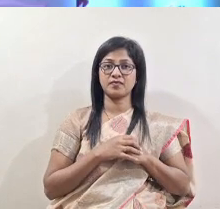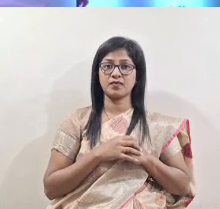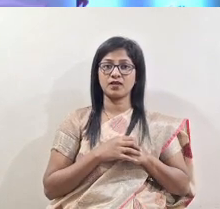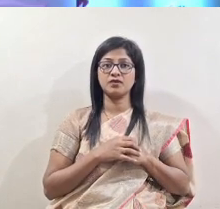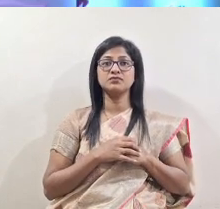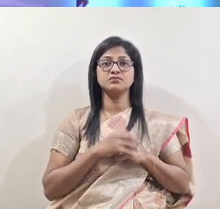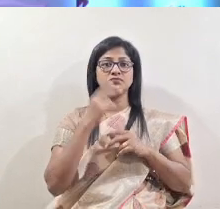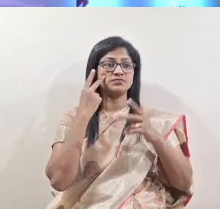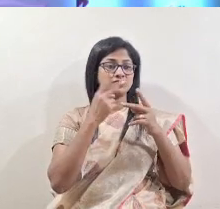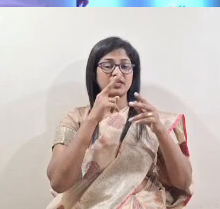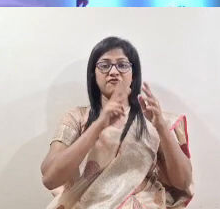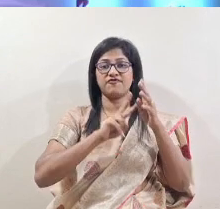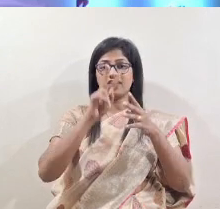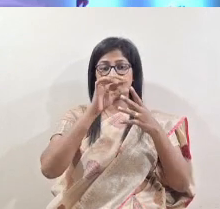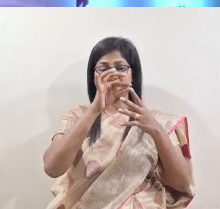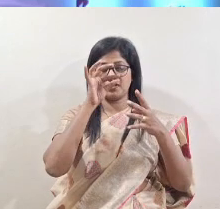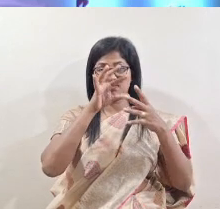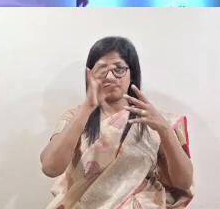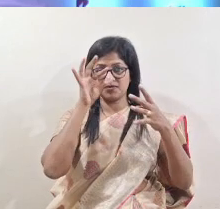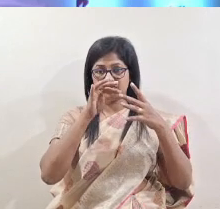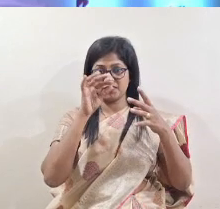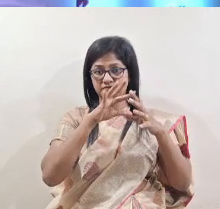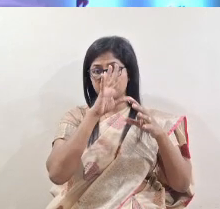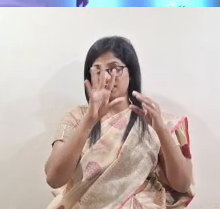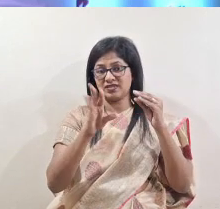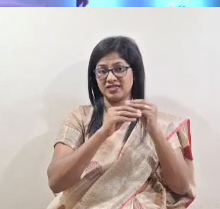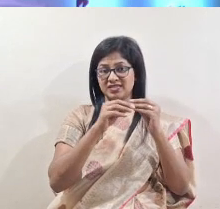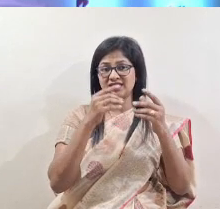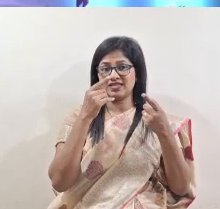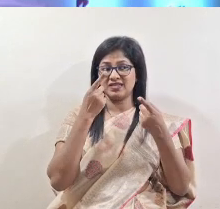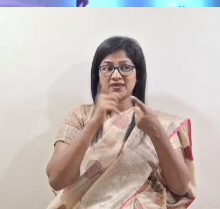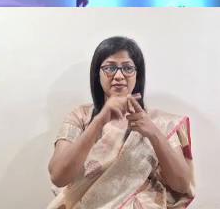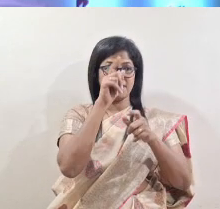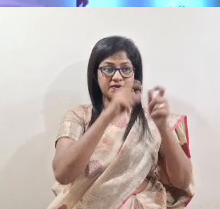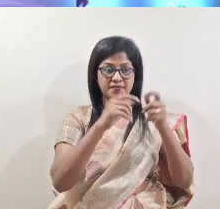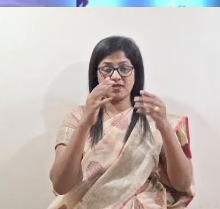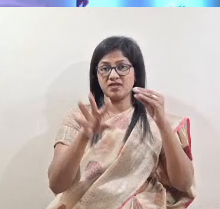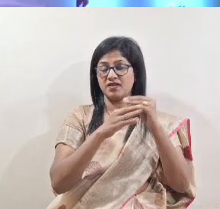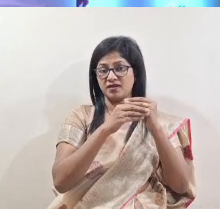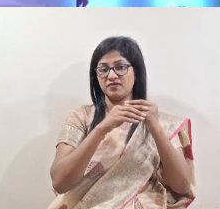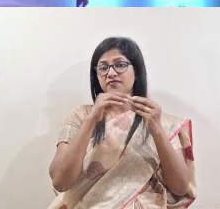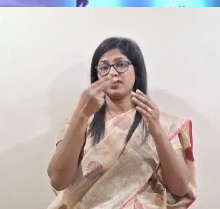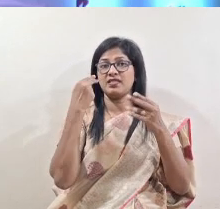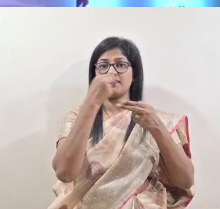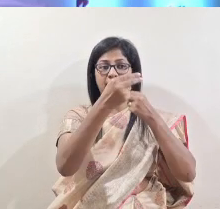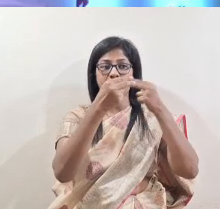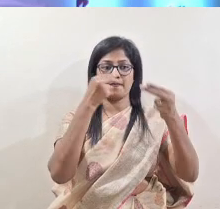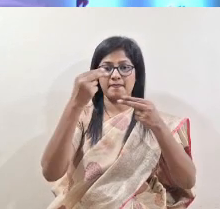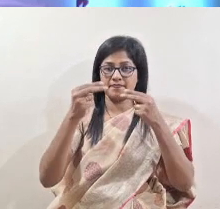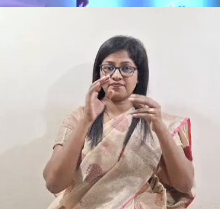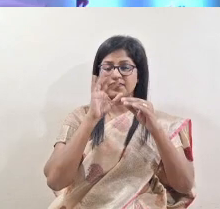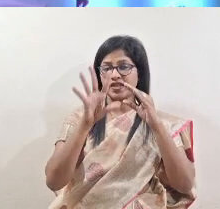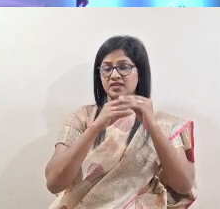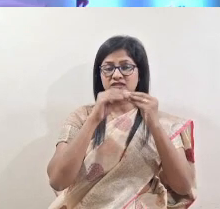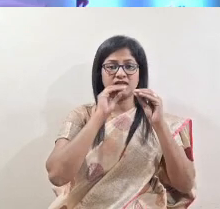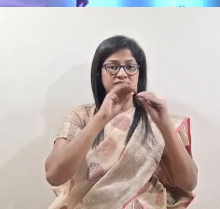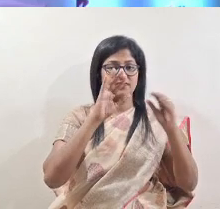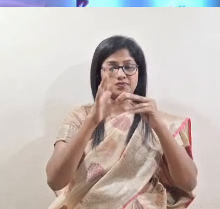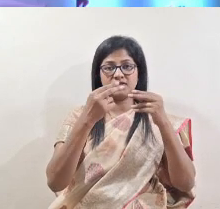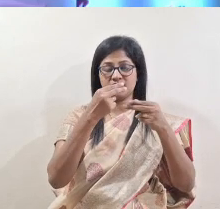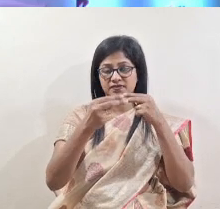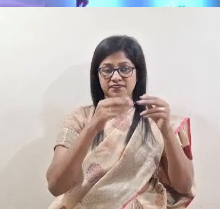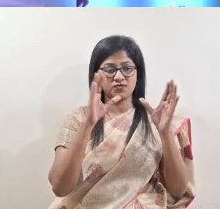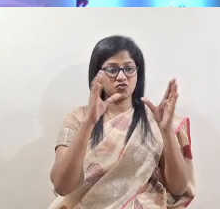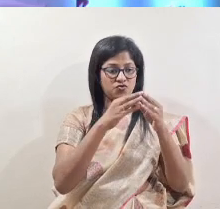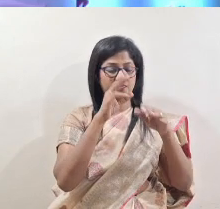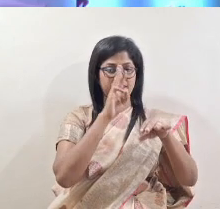the variables that we have extracted, in addition to the trajectory of the people, we also labeled additional information